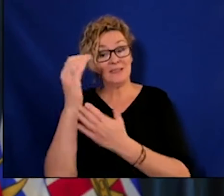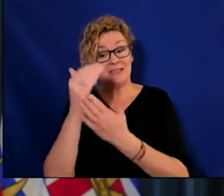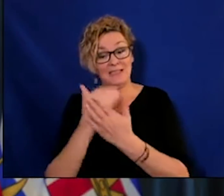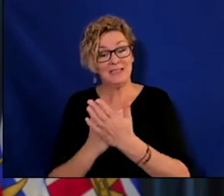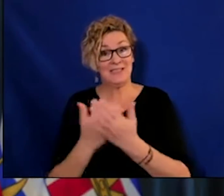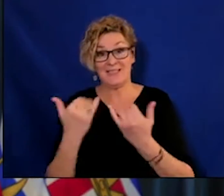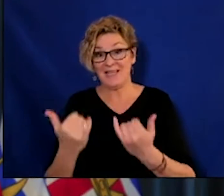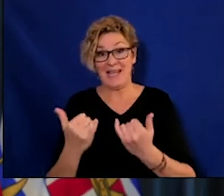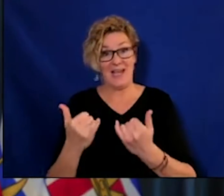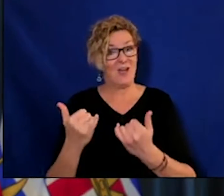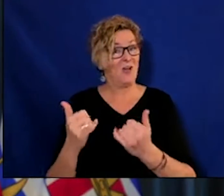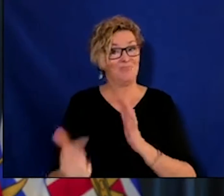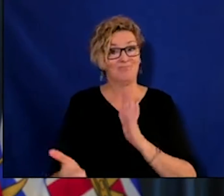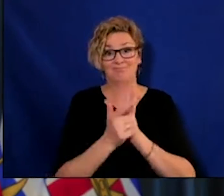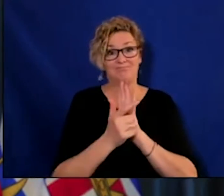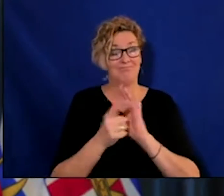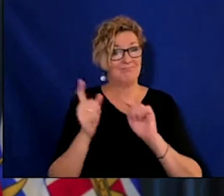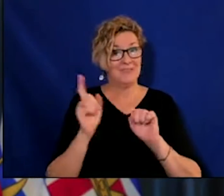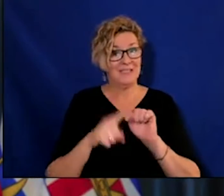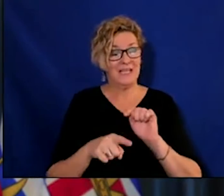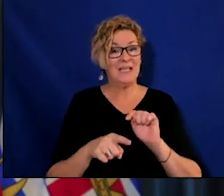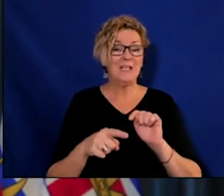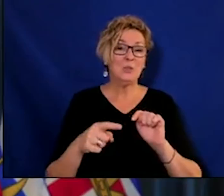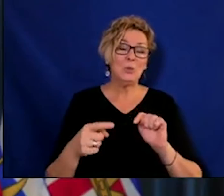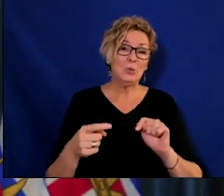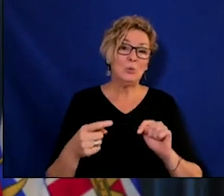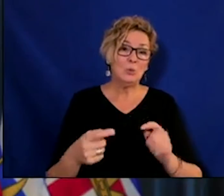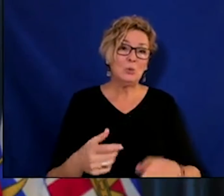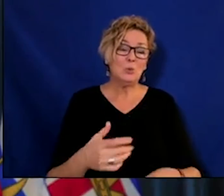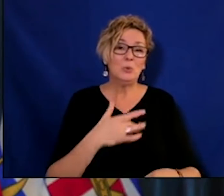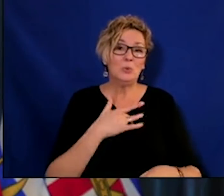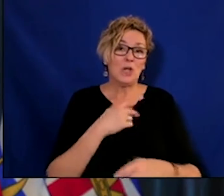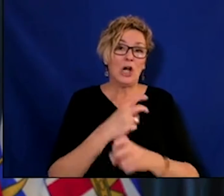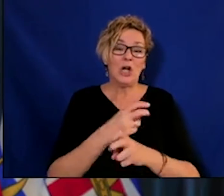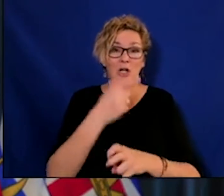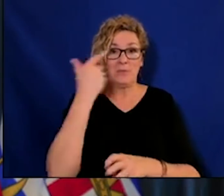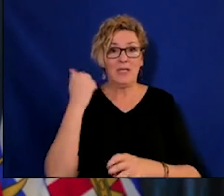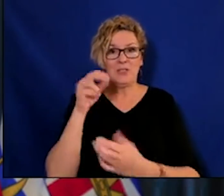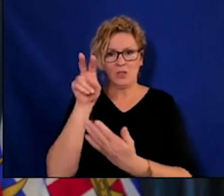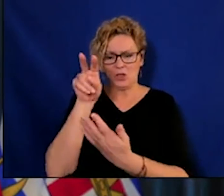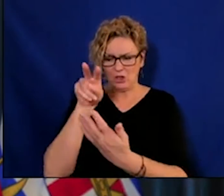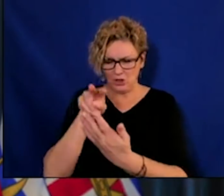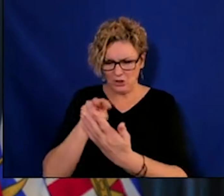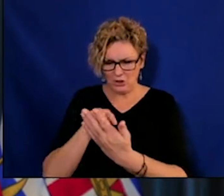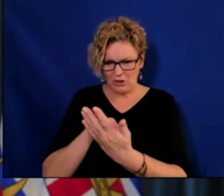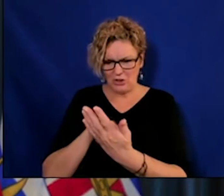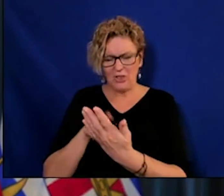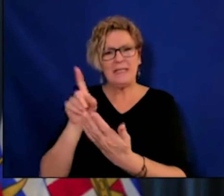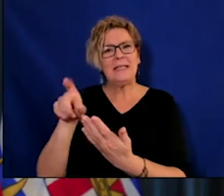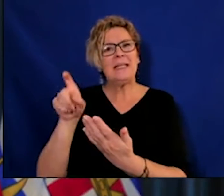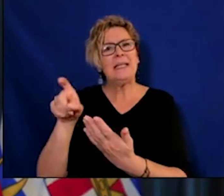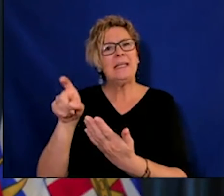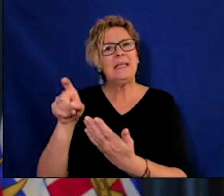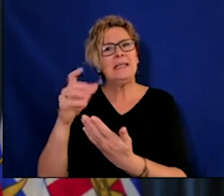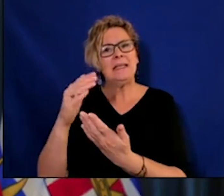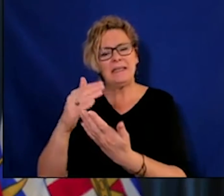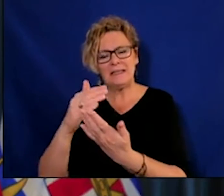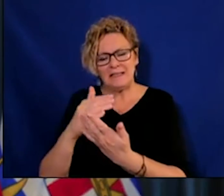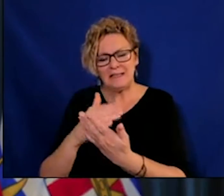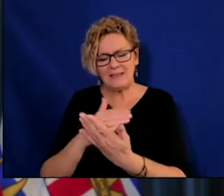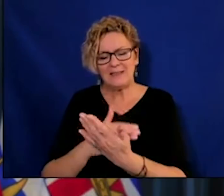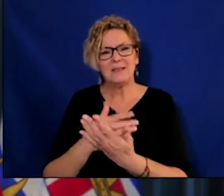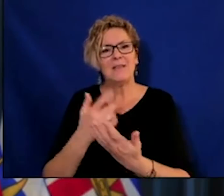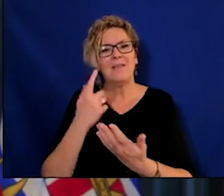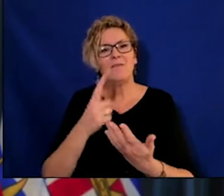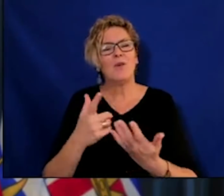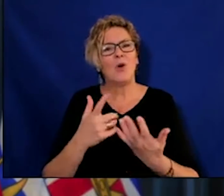living. They're the things we do together. We are social beings, and all of them, when we do more of them, tend to be an example